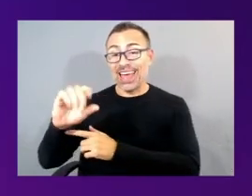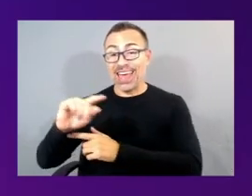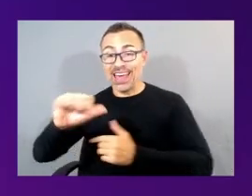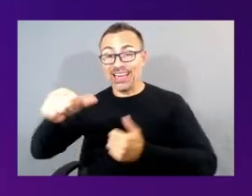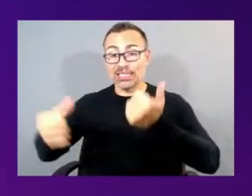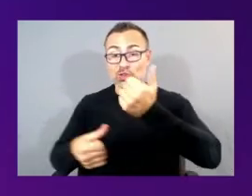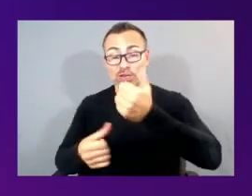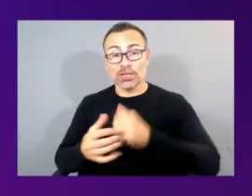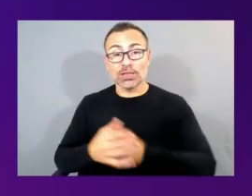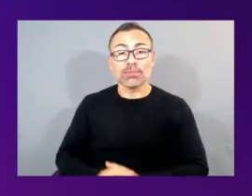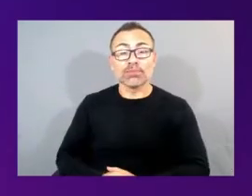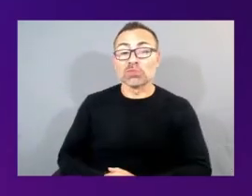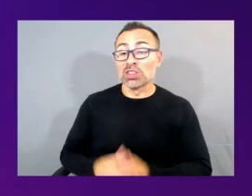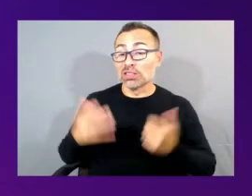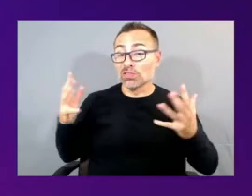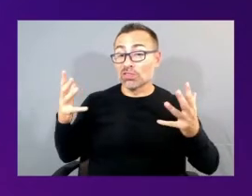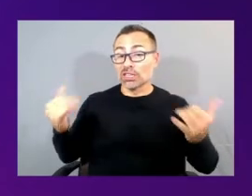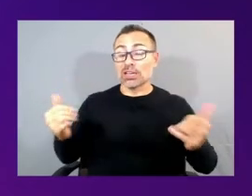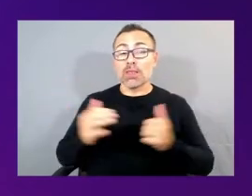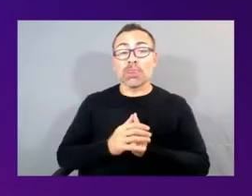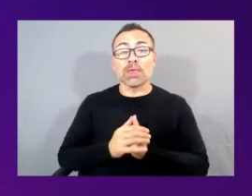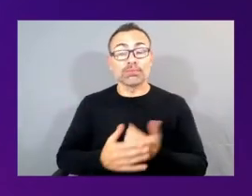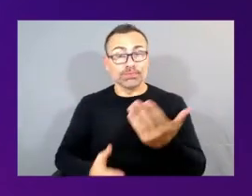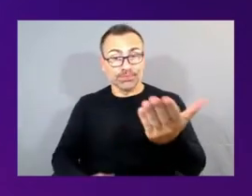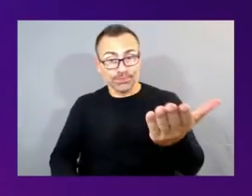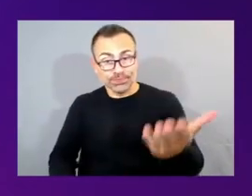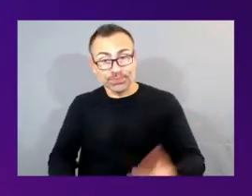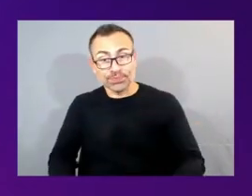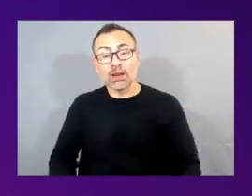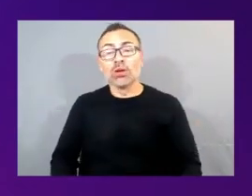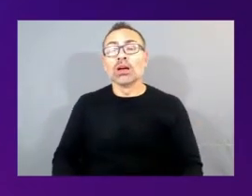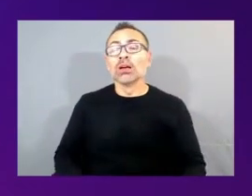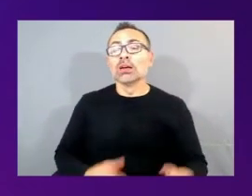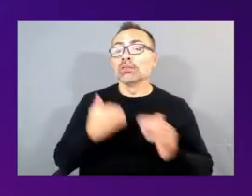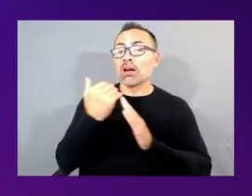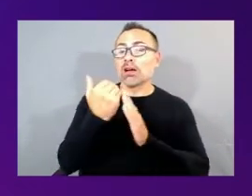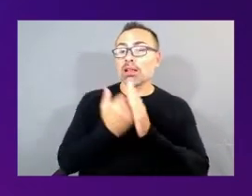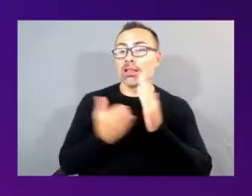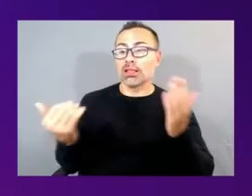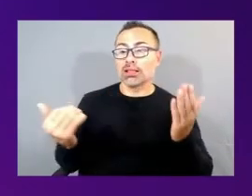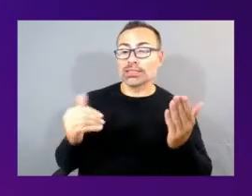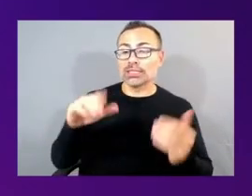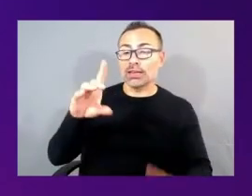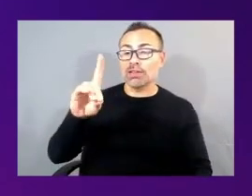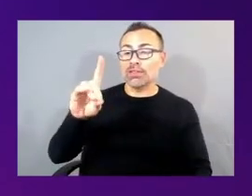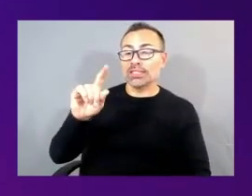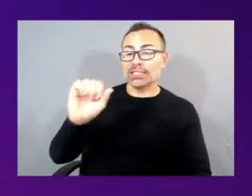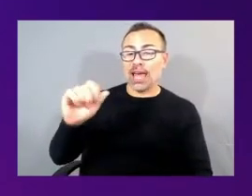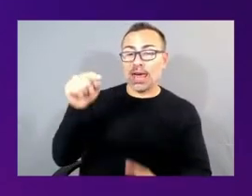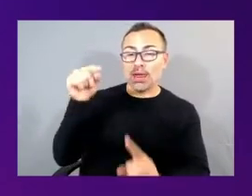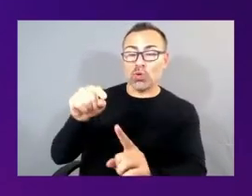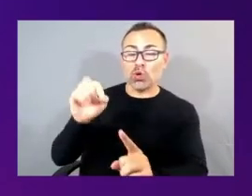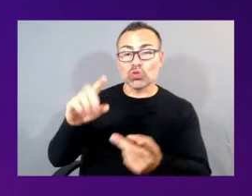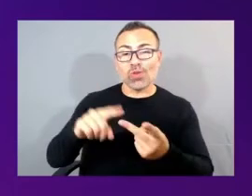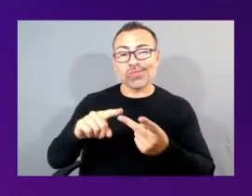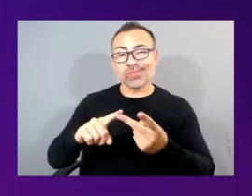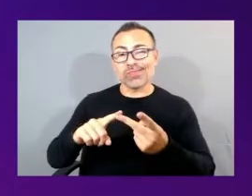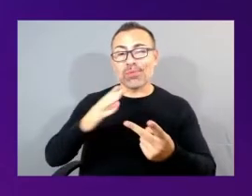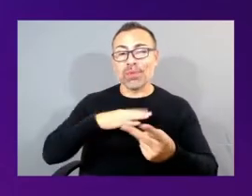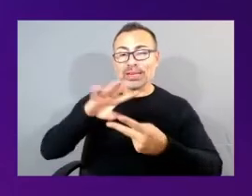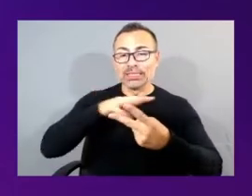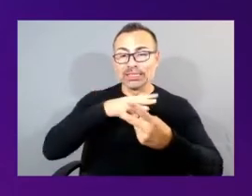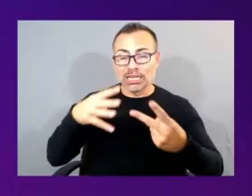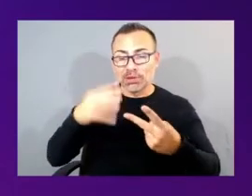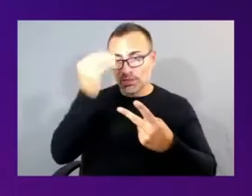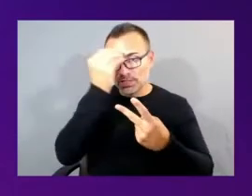here is then basically a list of data points or my data schema that's available for this